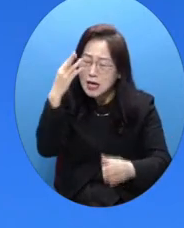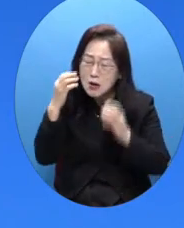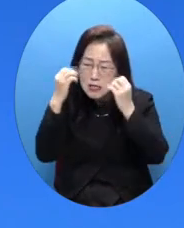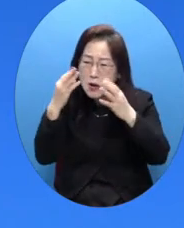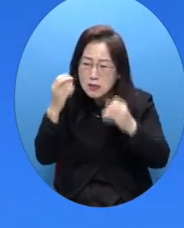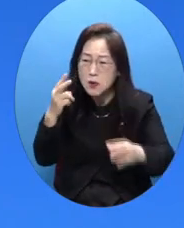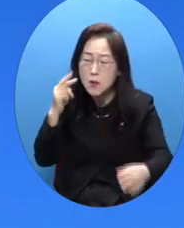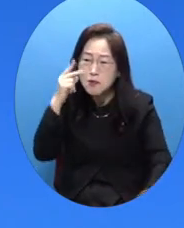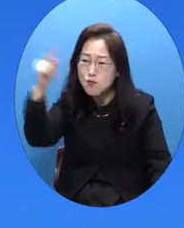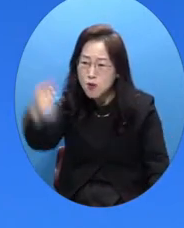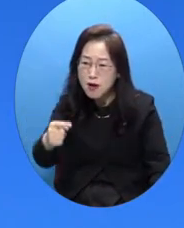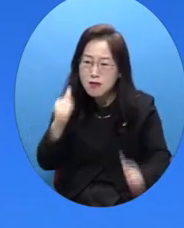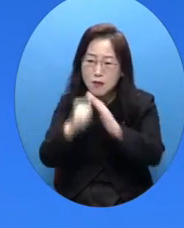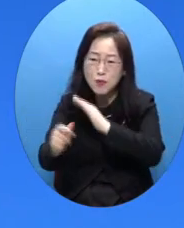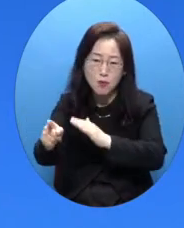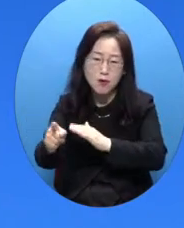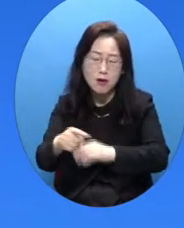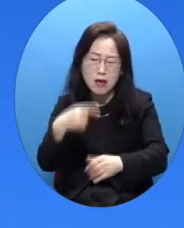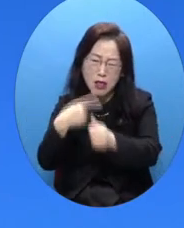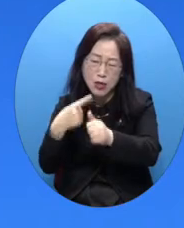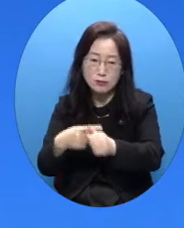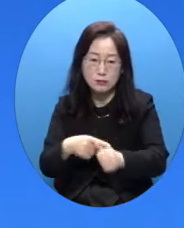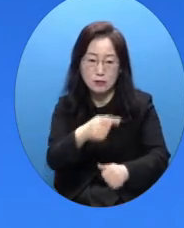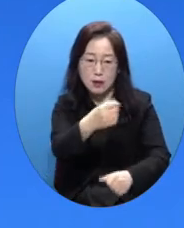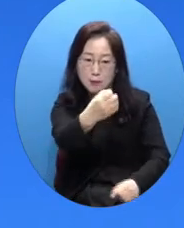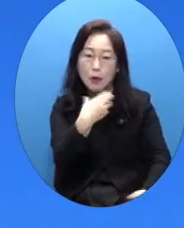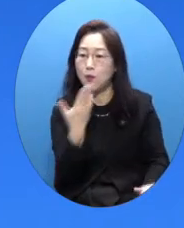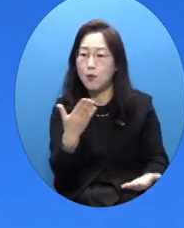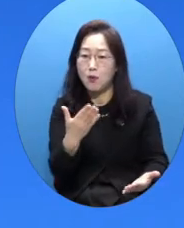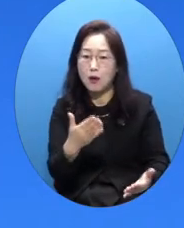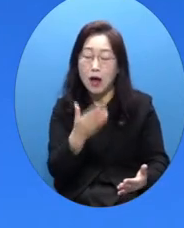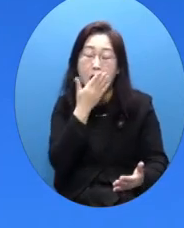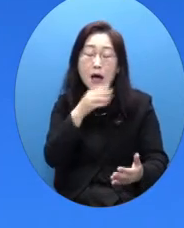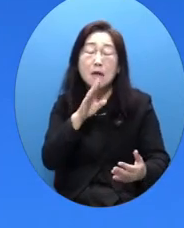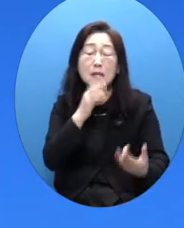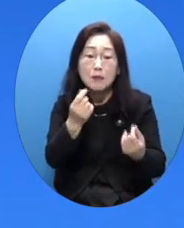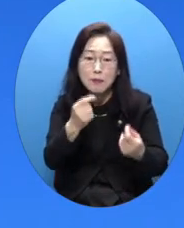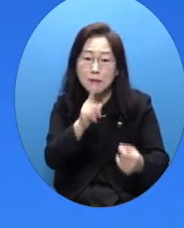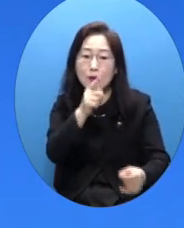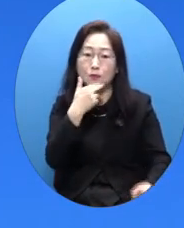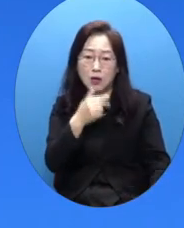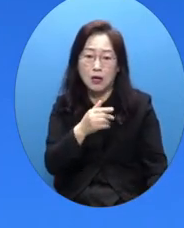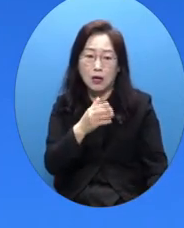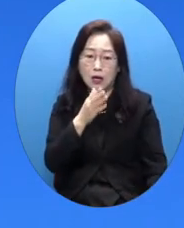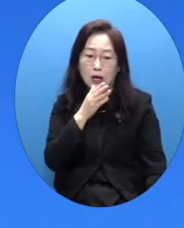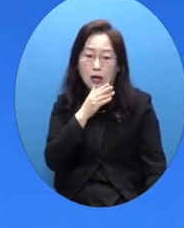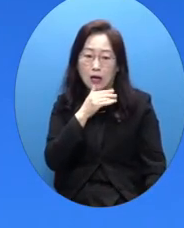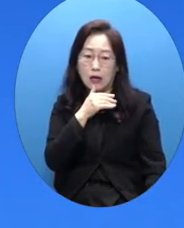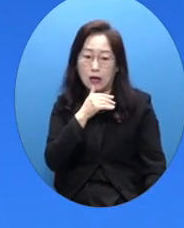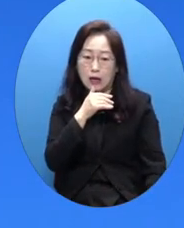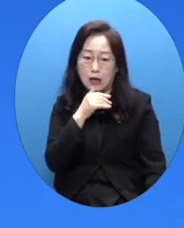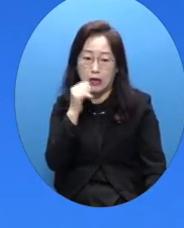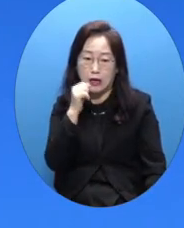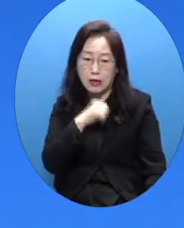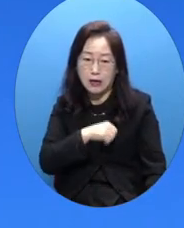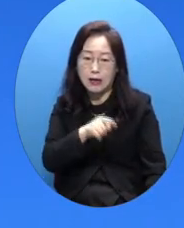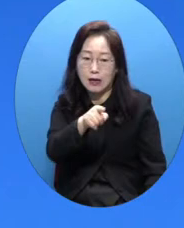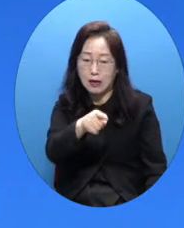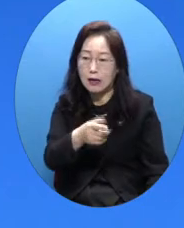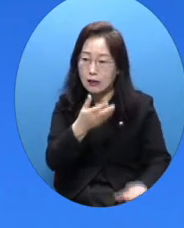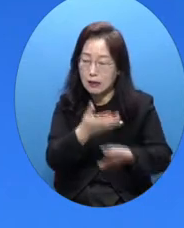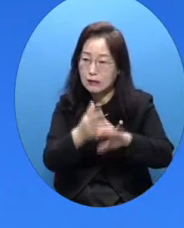I had when I had a lunch with him but he did not talk about him not even a word I I feel